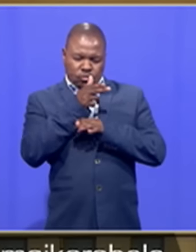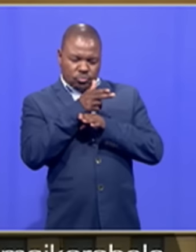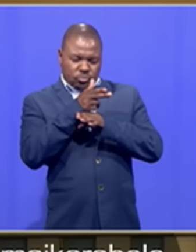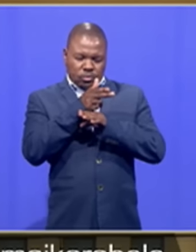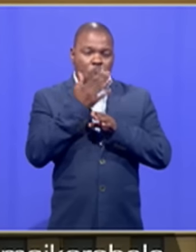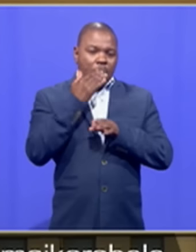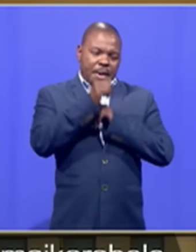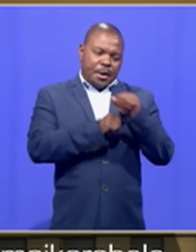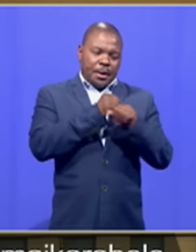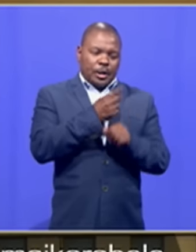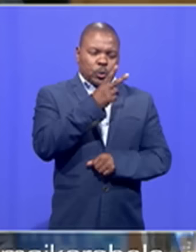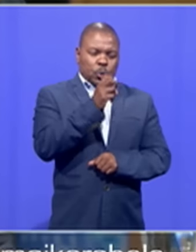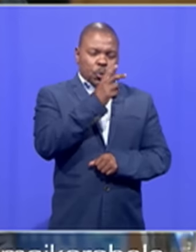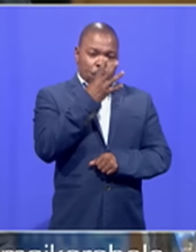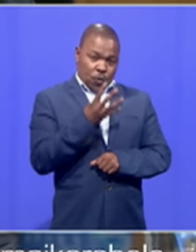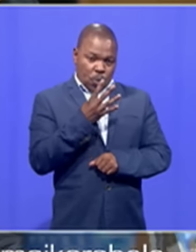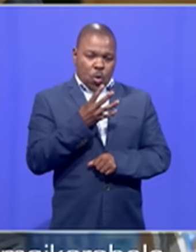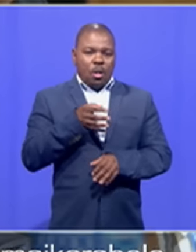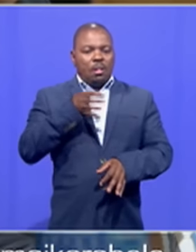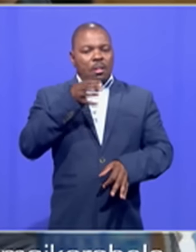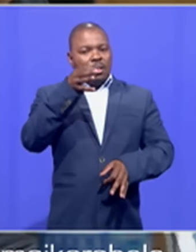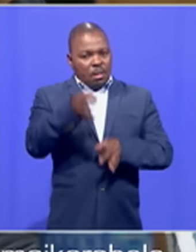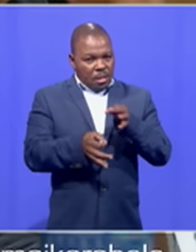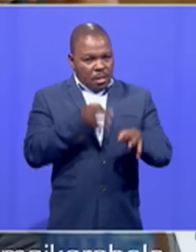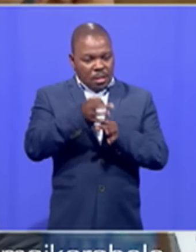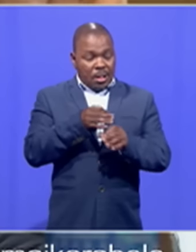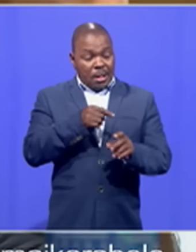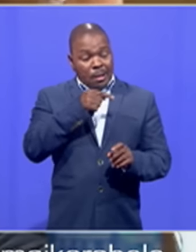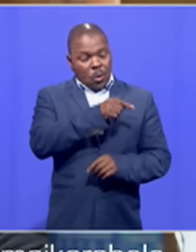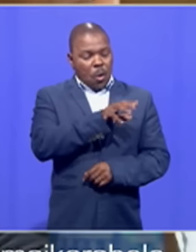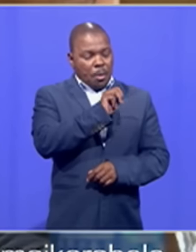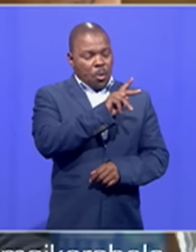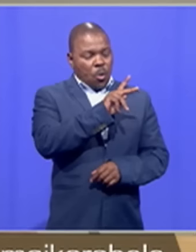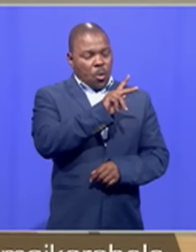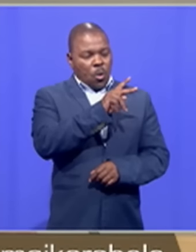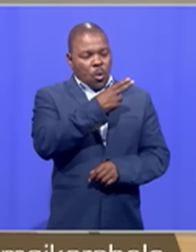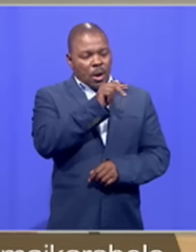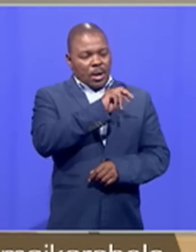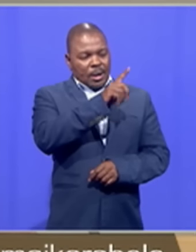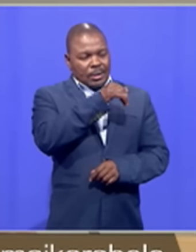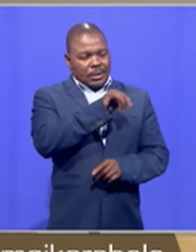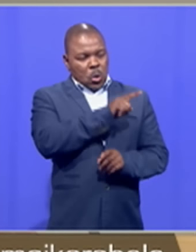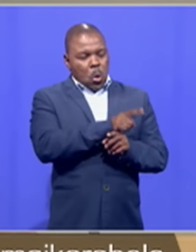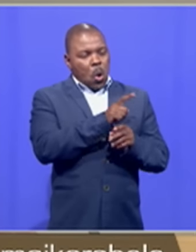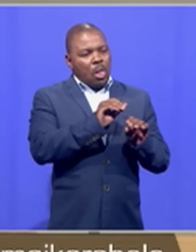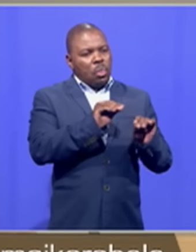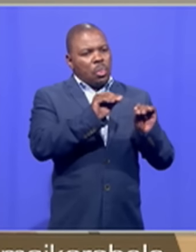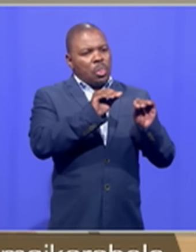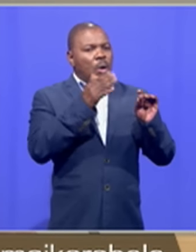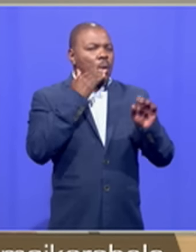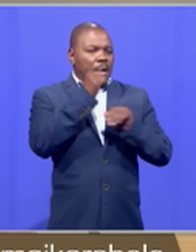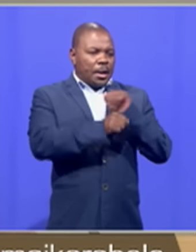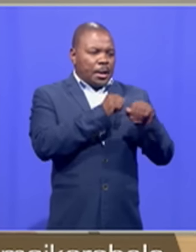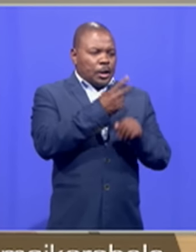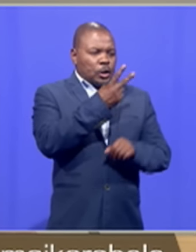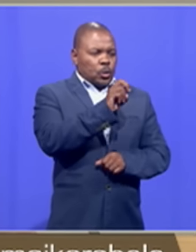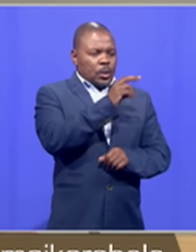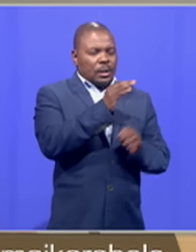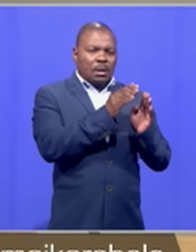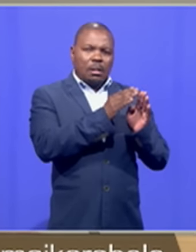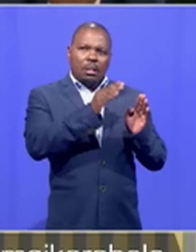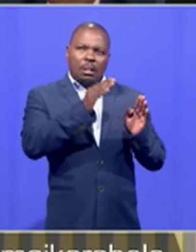wa 2024 o laeditše diphetogo tša mathading thako a mokgwanazi magareng ga dibokwane 2023 le manthole